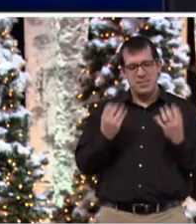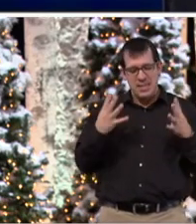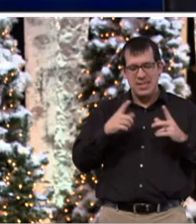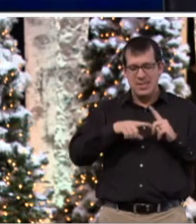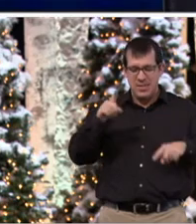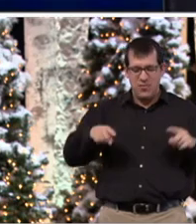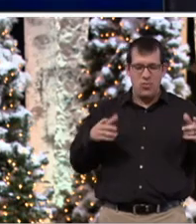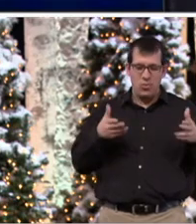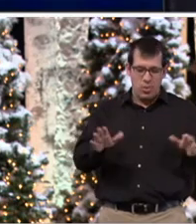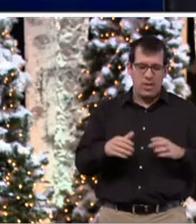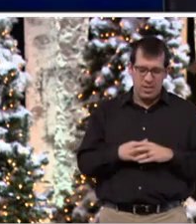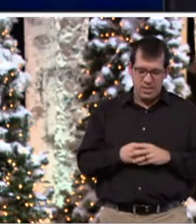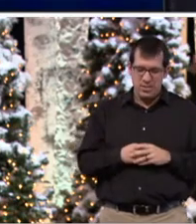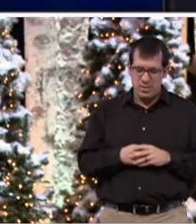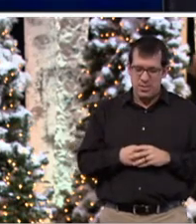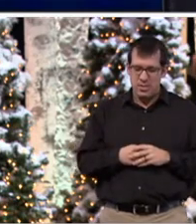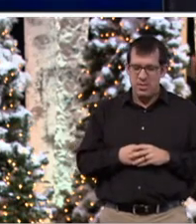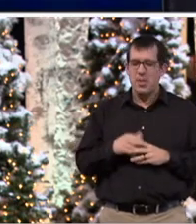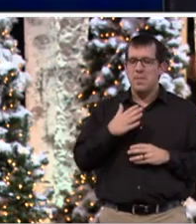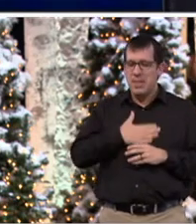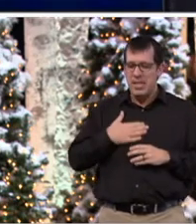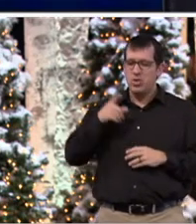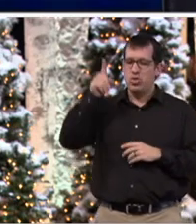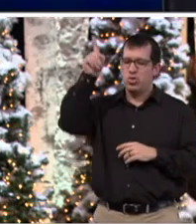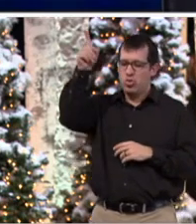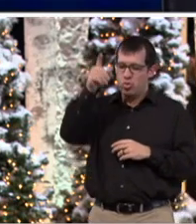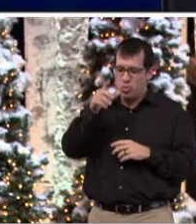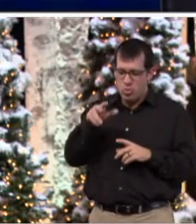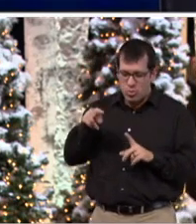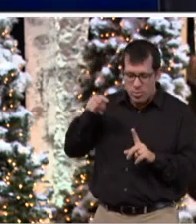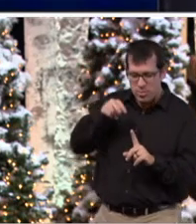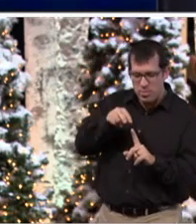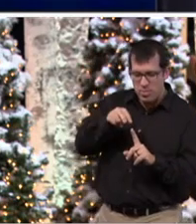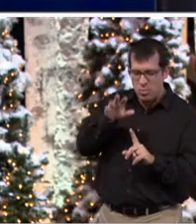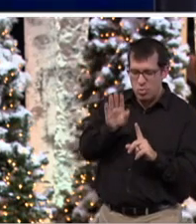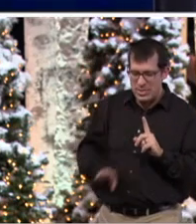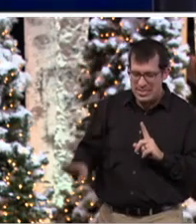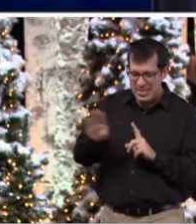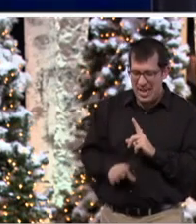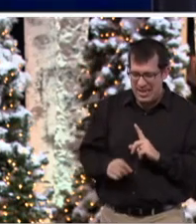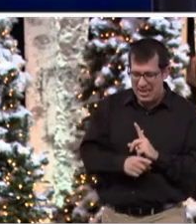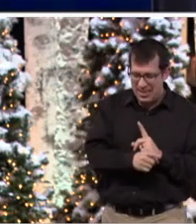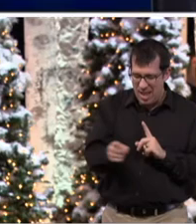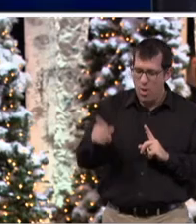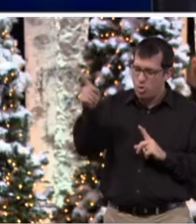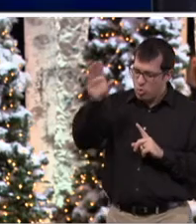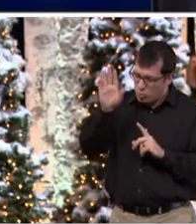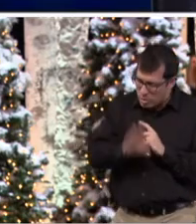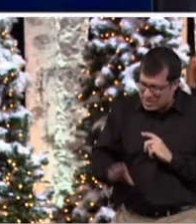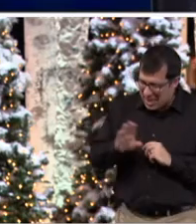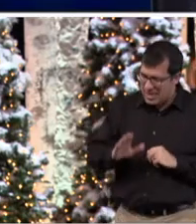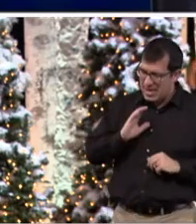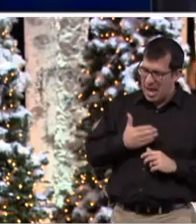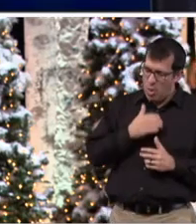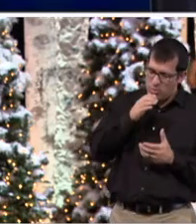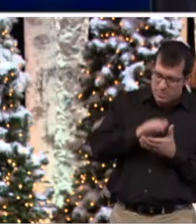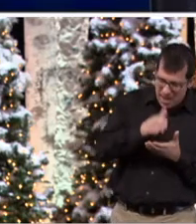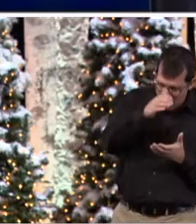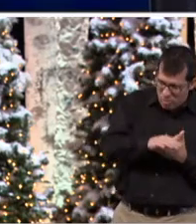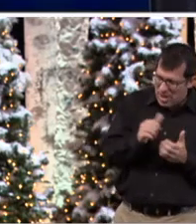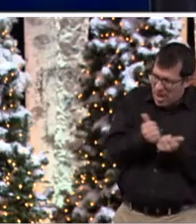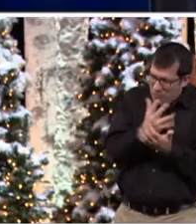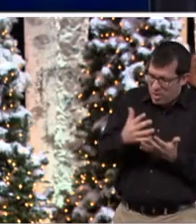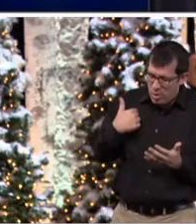ways. Put them under your hedge of protection. Protect our spouses and all that we